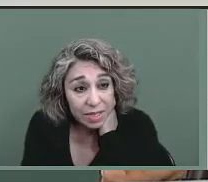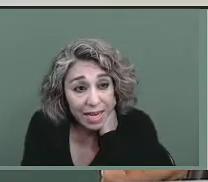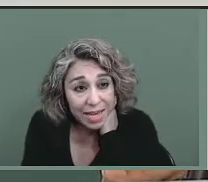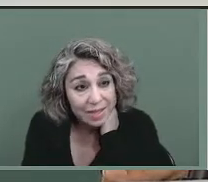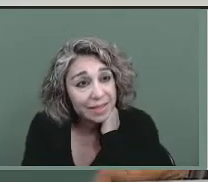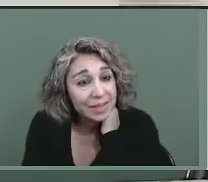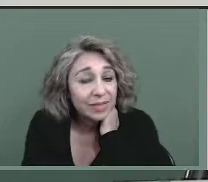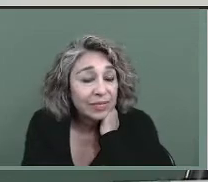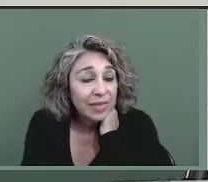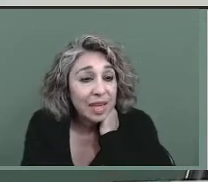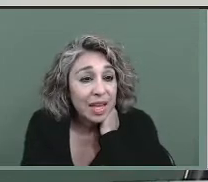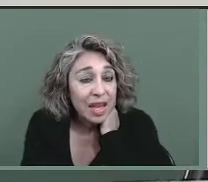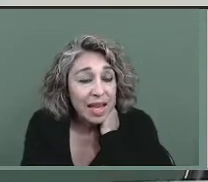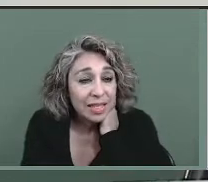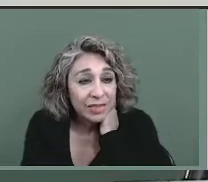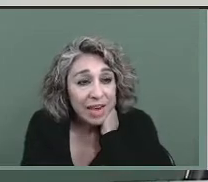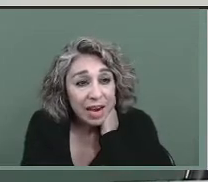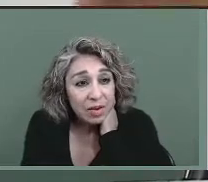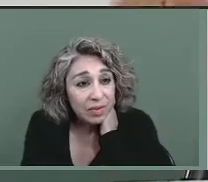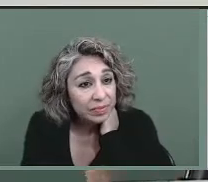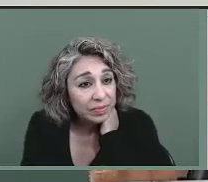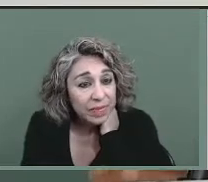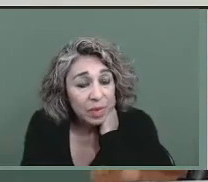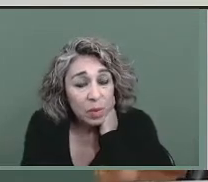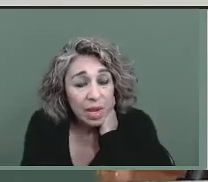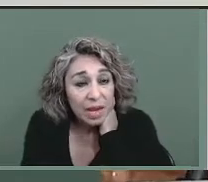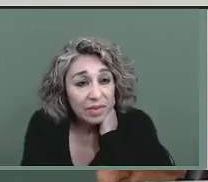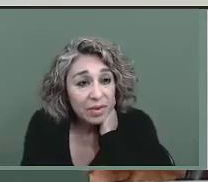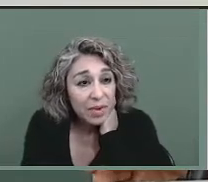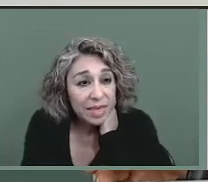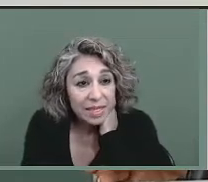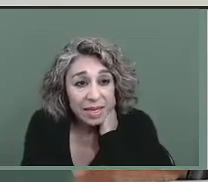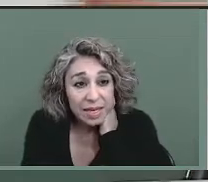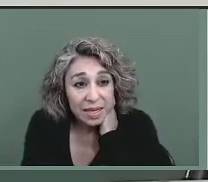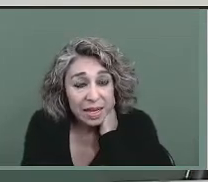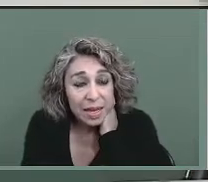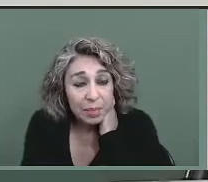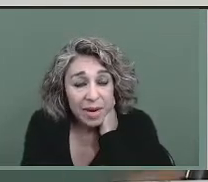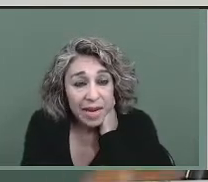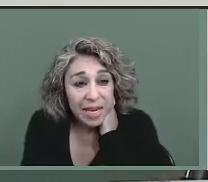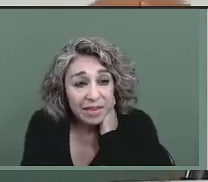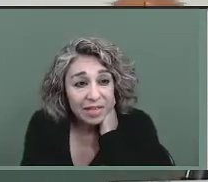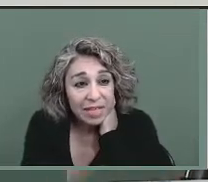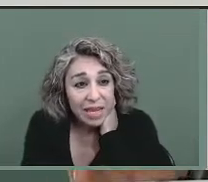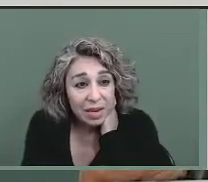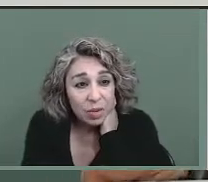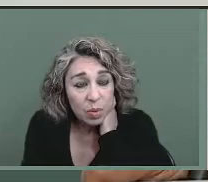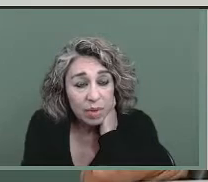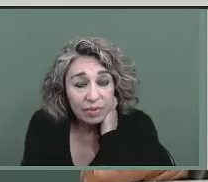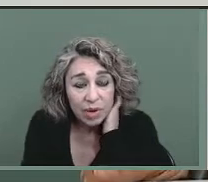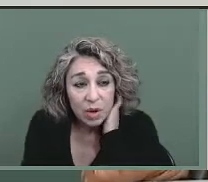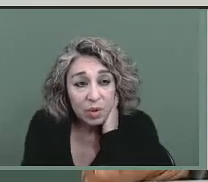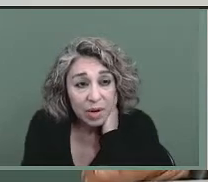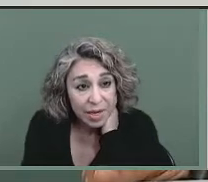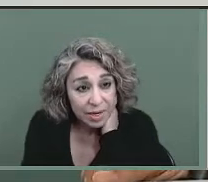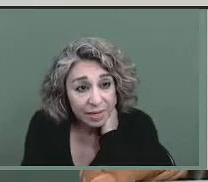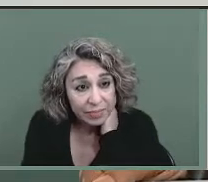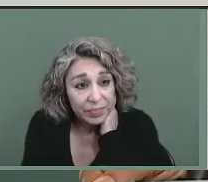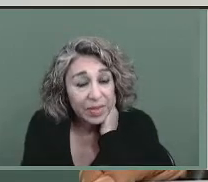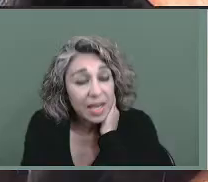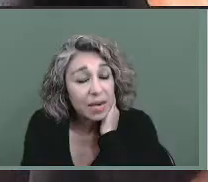without debt. As of now, we haven't raised it, but I can even say we've lowered